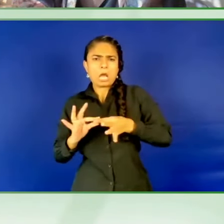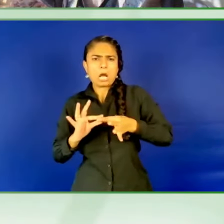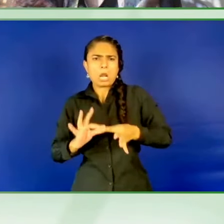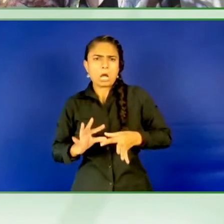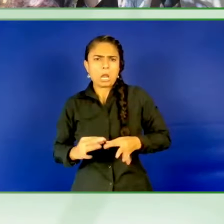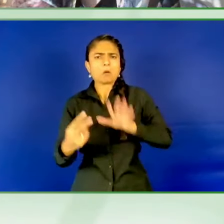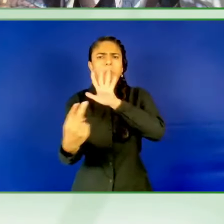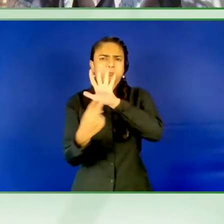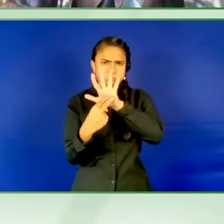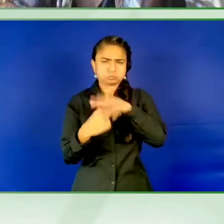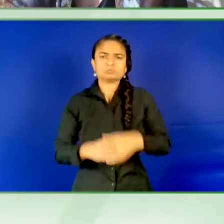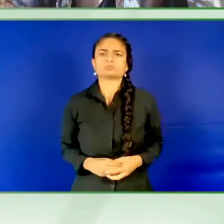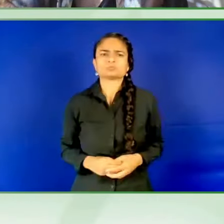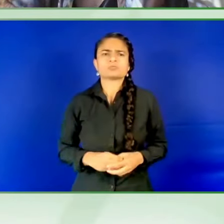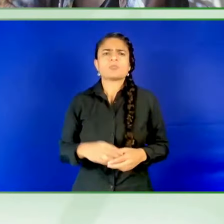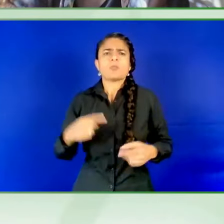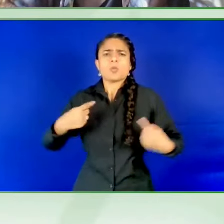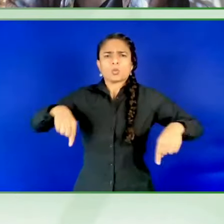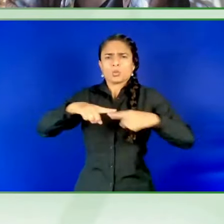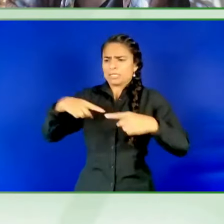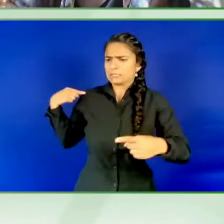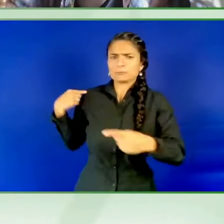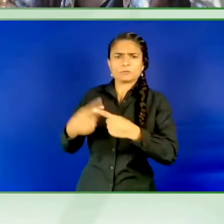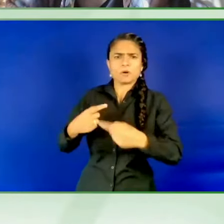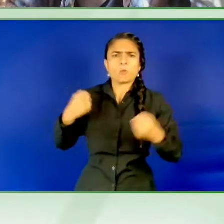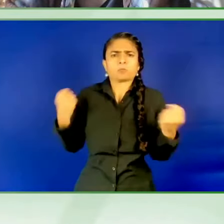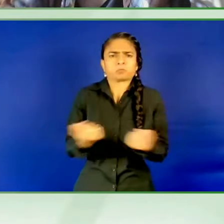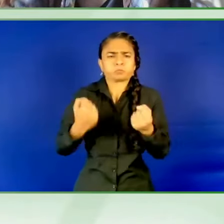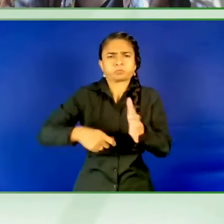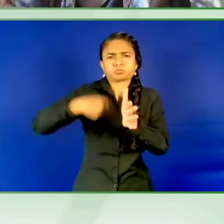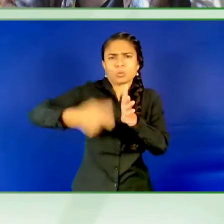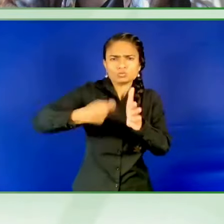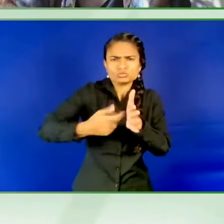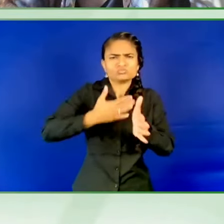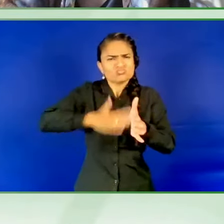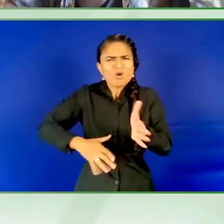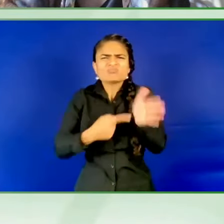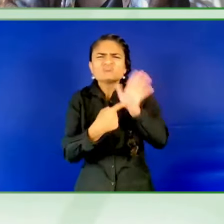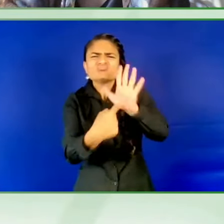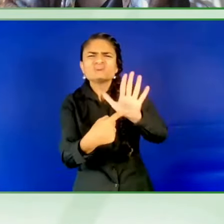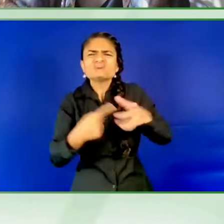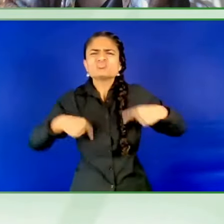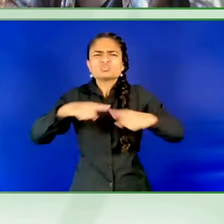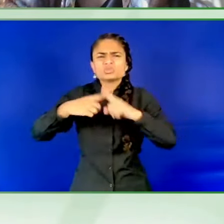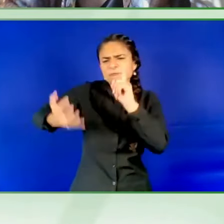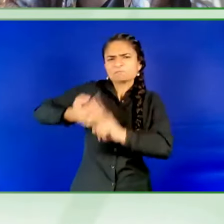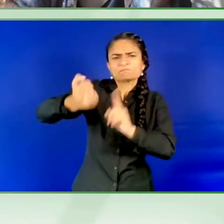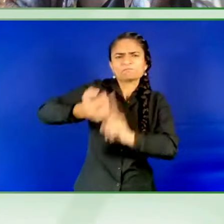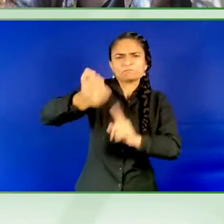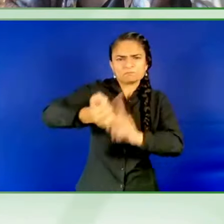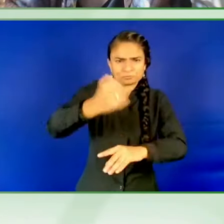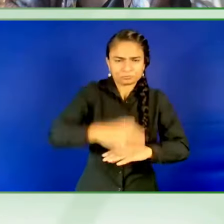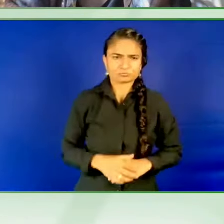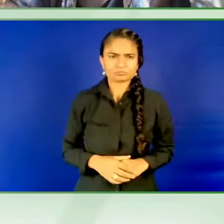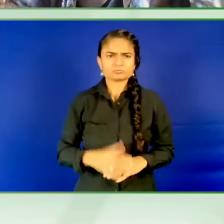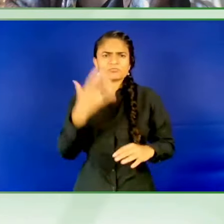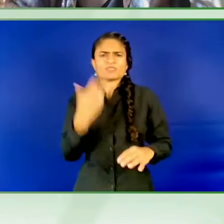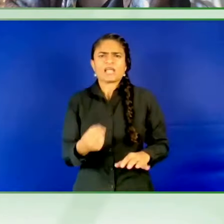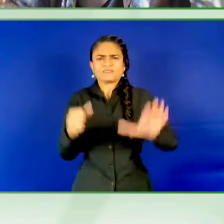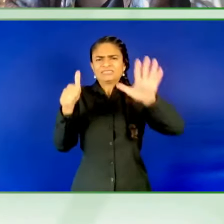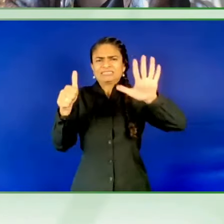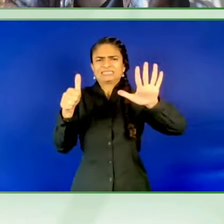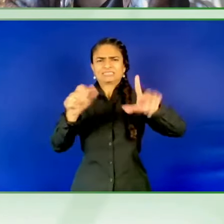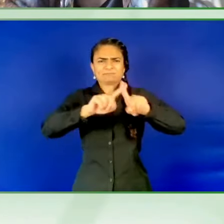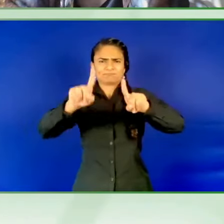5 galaxies with different morphological types, accompanied by color and black and white images of each